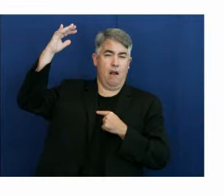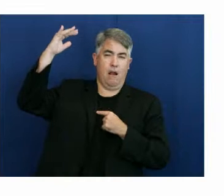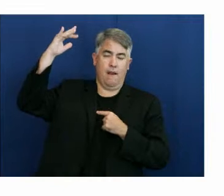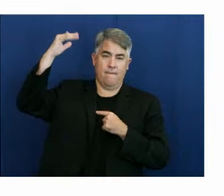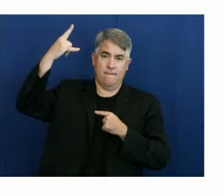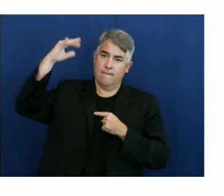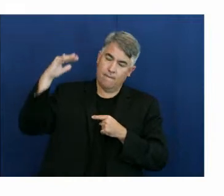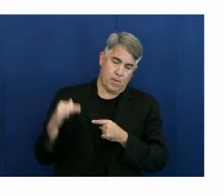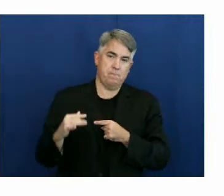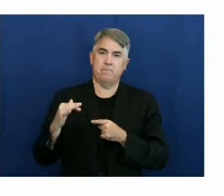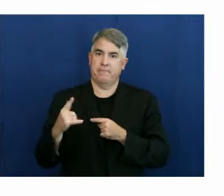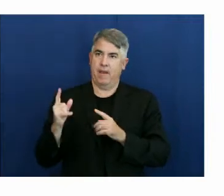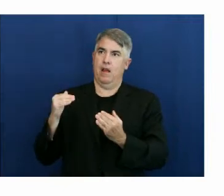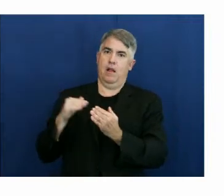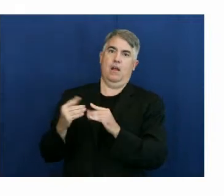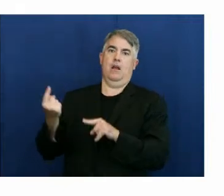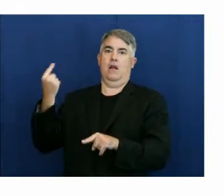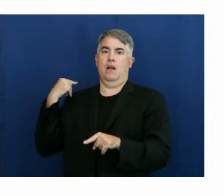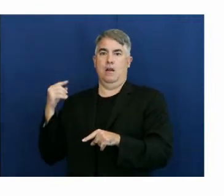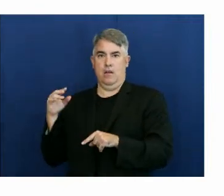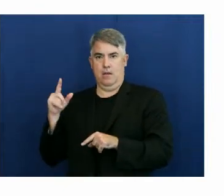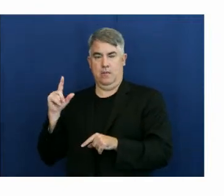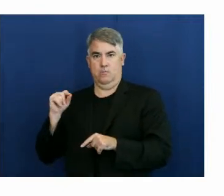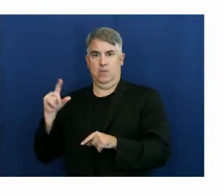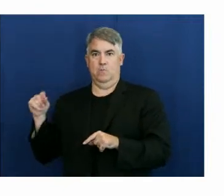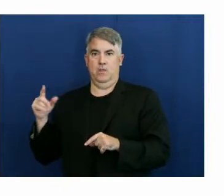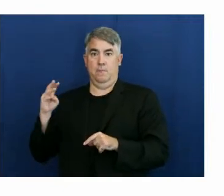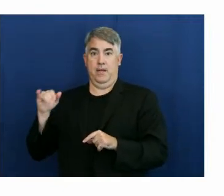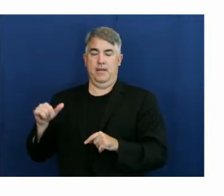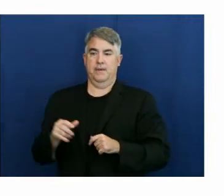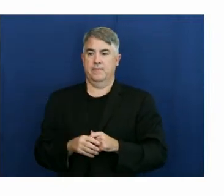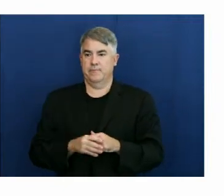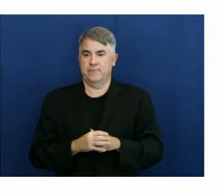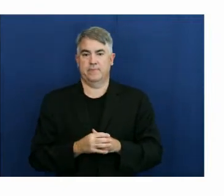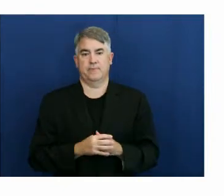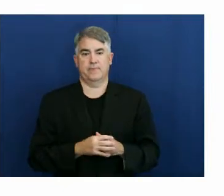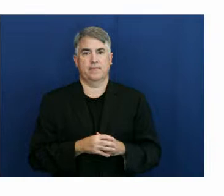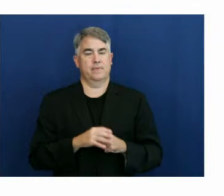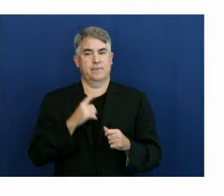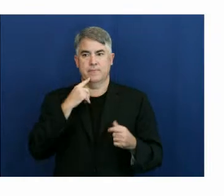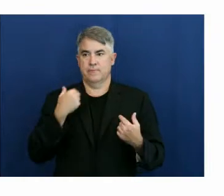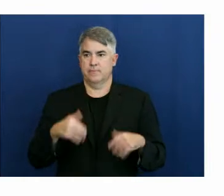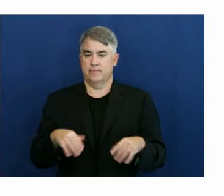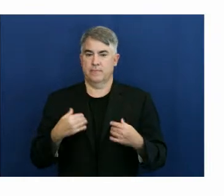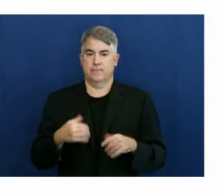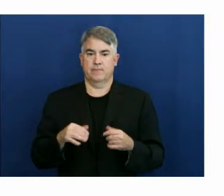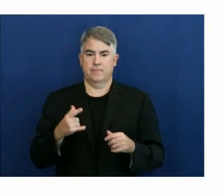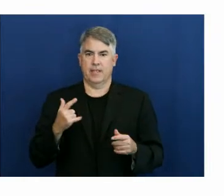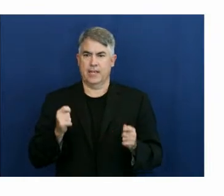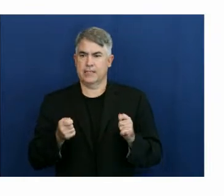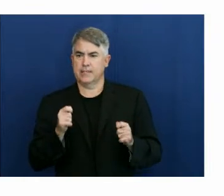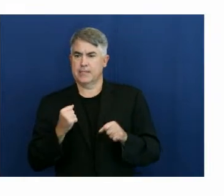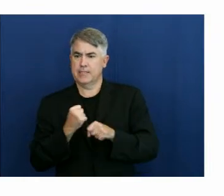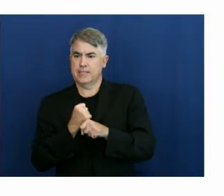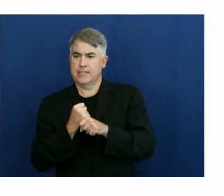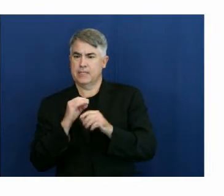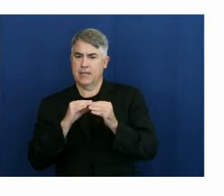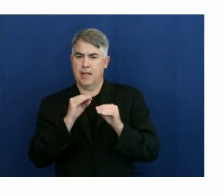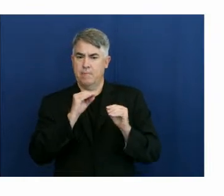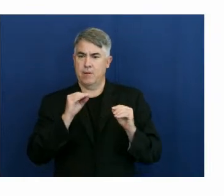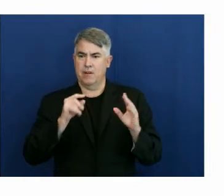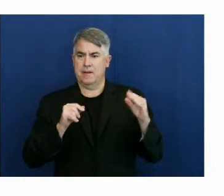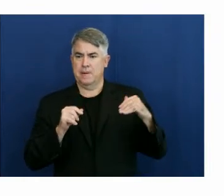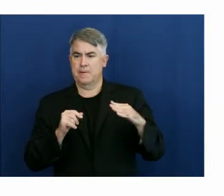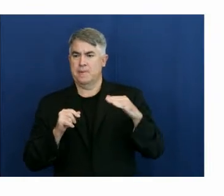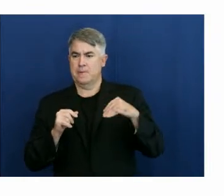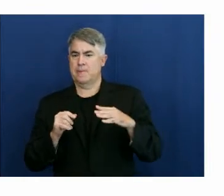day, any day, when our case count was under 100. And the day-to-day numbers, as we've often said, are not important. They go up and down a little bit. But